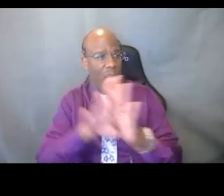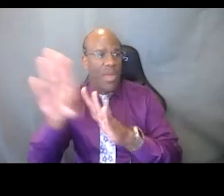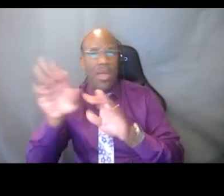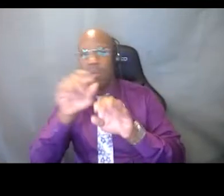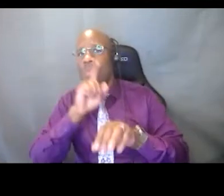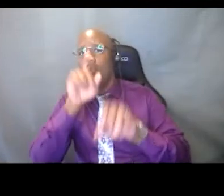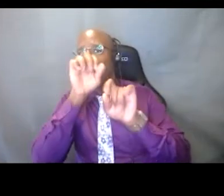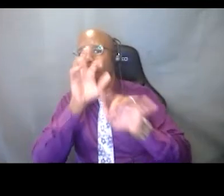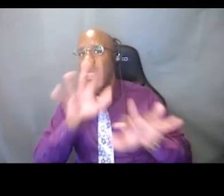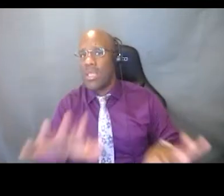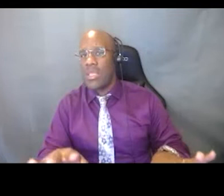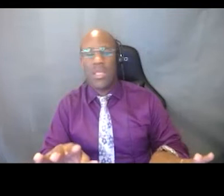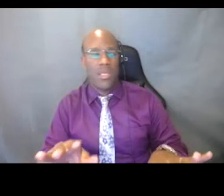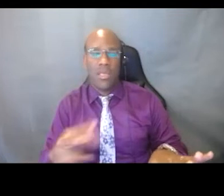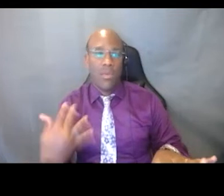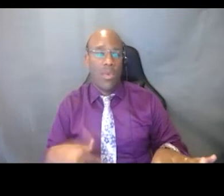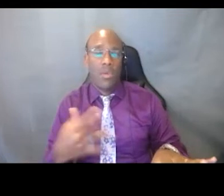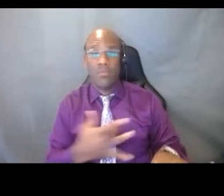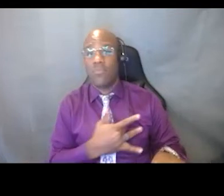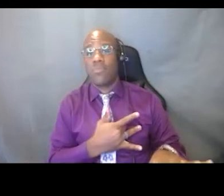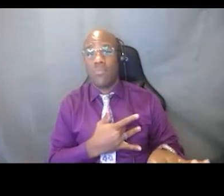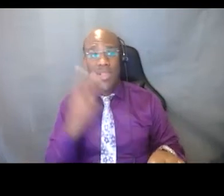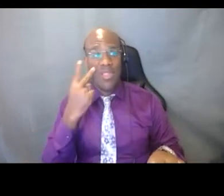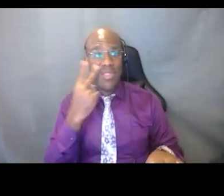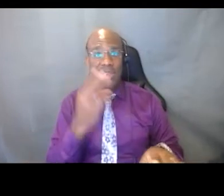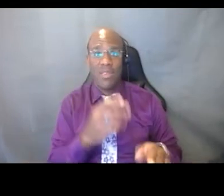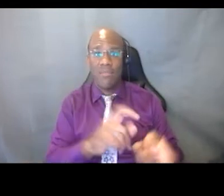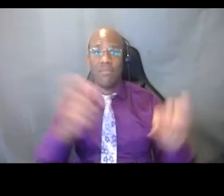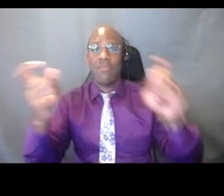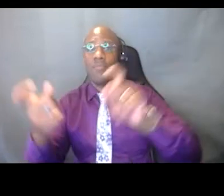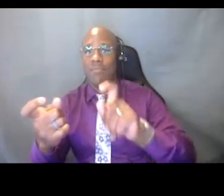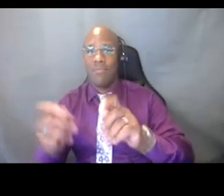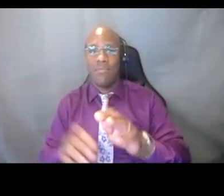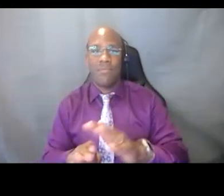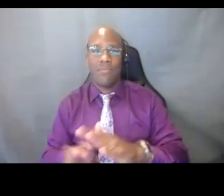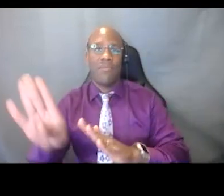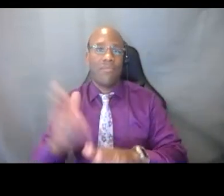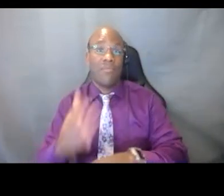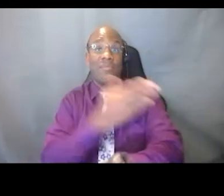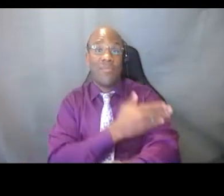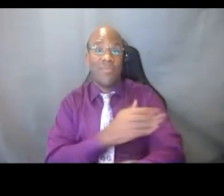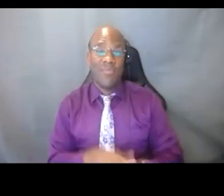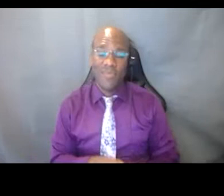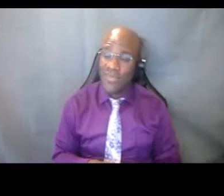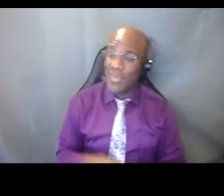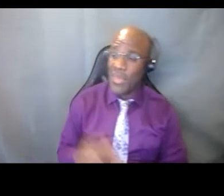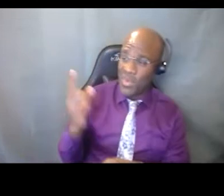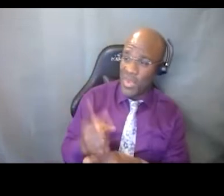they are coming today. Absolutely. Benita, like Benita said, it is a